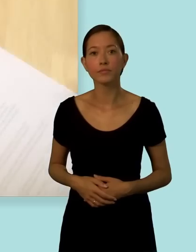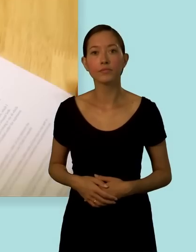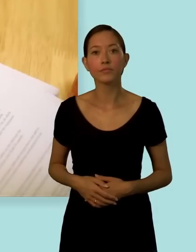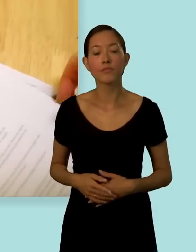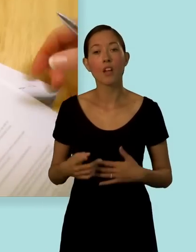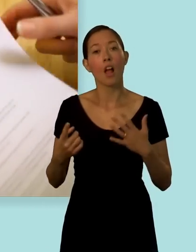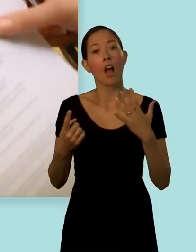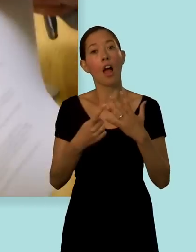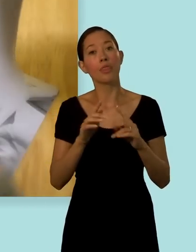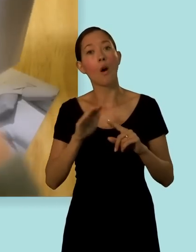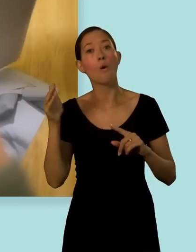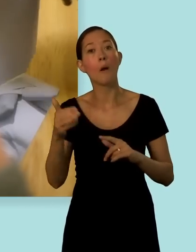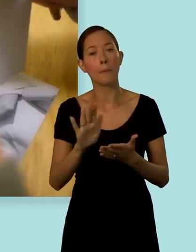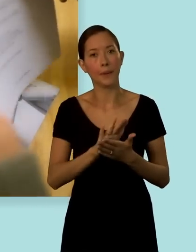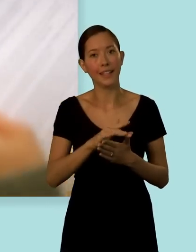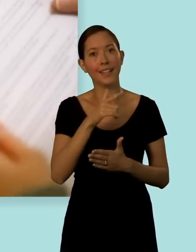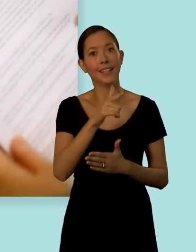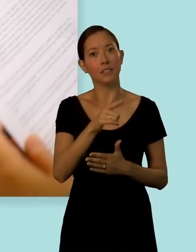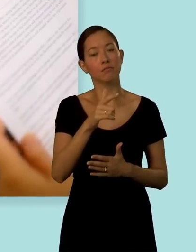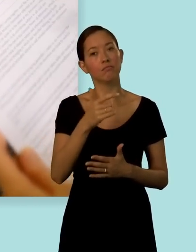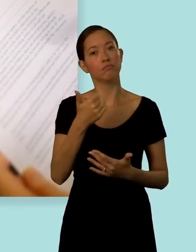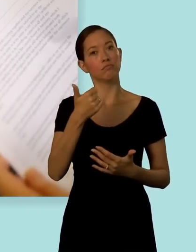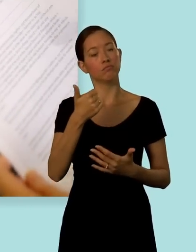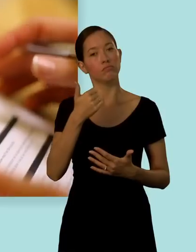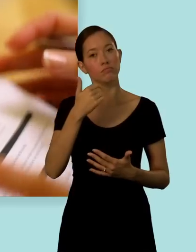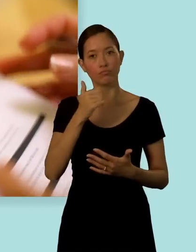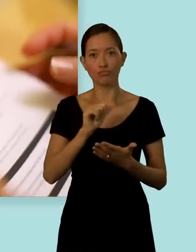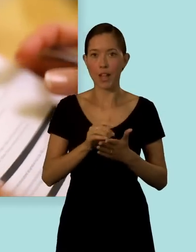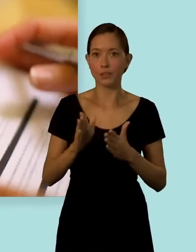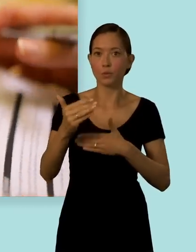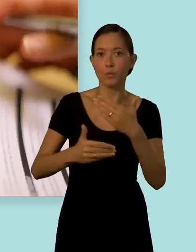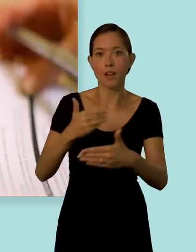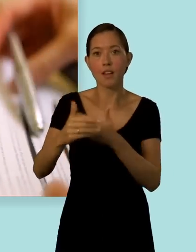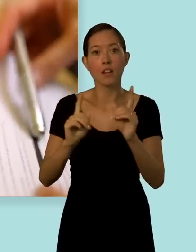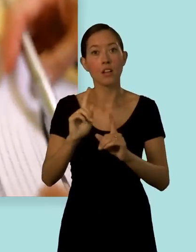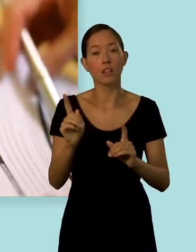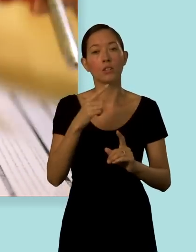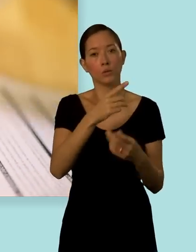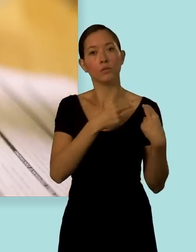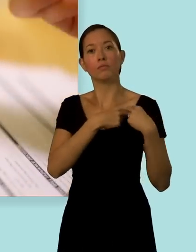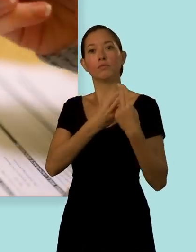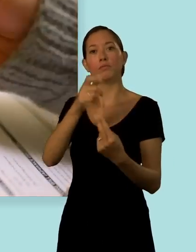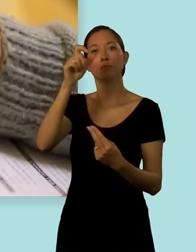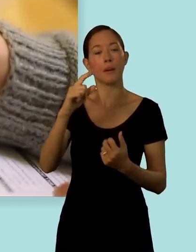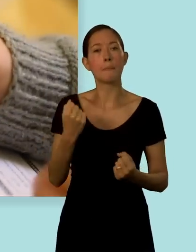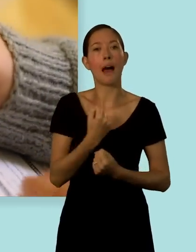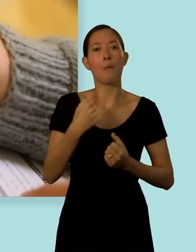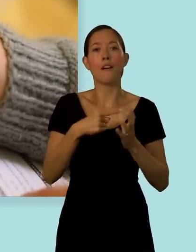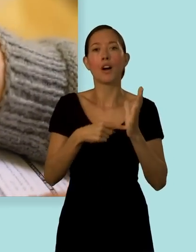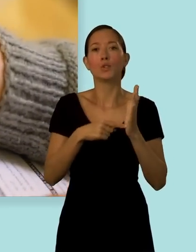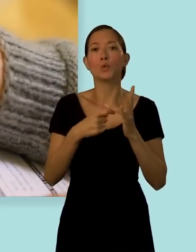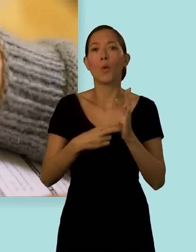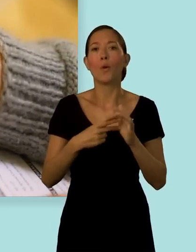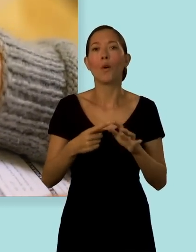Another way to help ensure your wishes are carried out is to consider giving someone you trust a power of attorney. This means that the